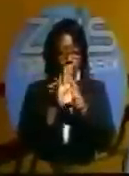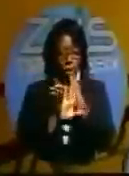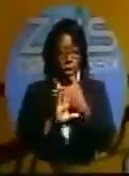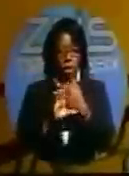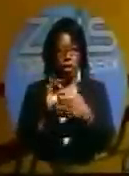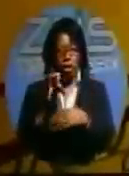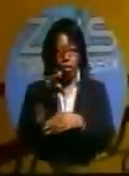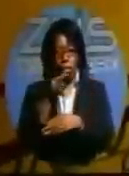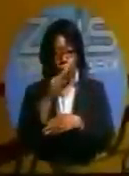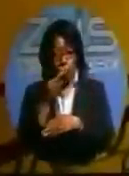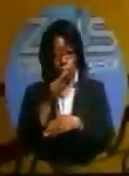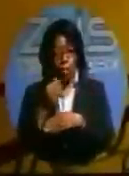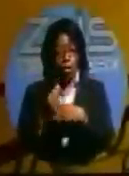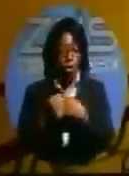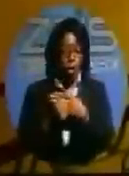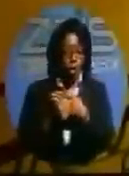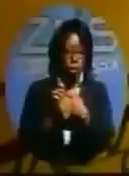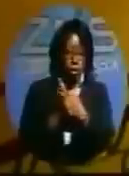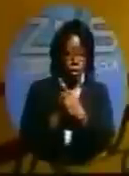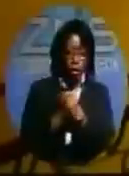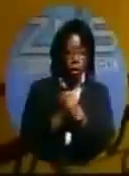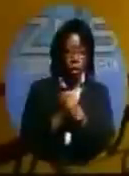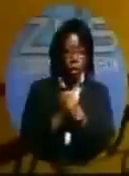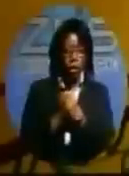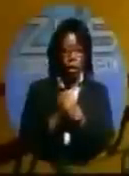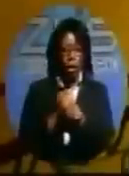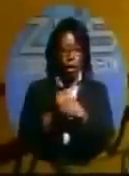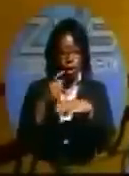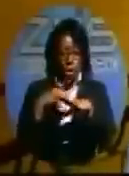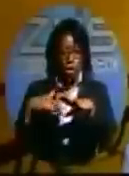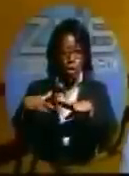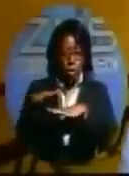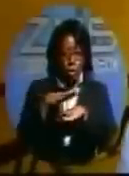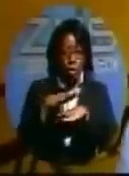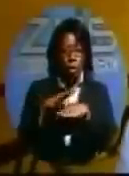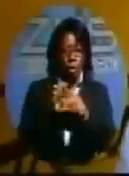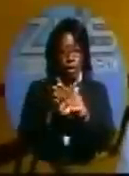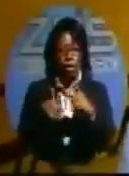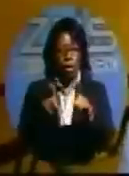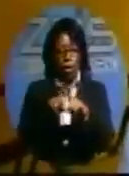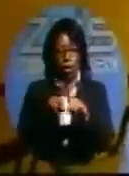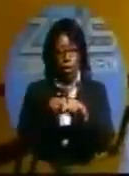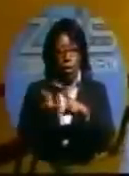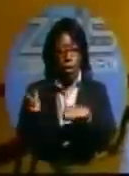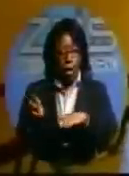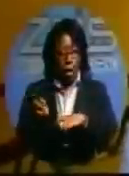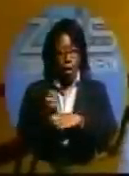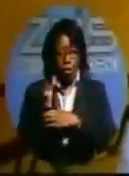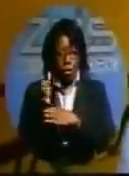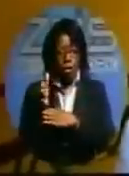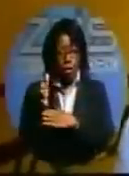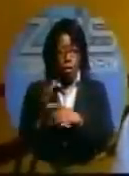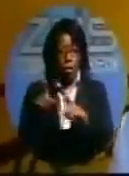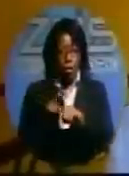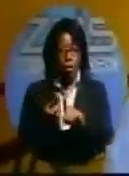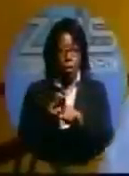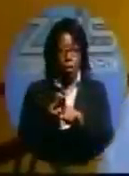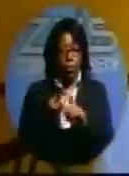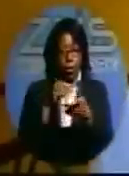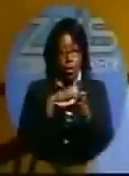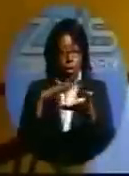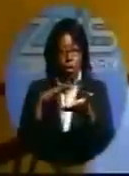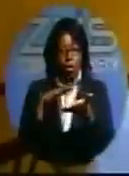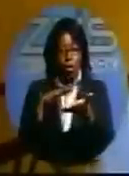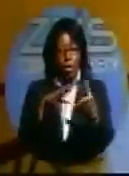security, shoreline protection, and fisheries and tourism. So students come away from